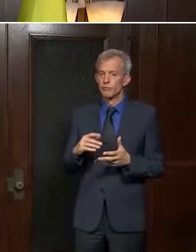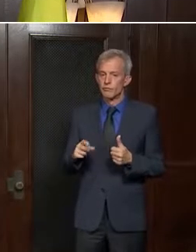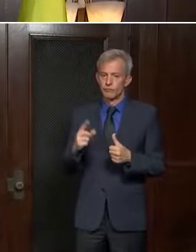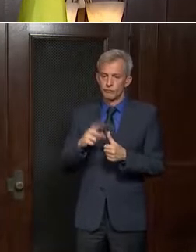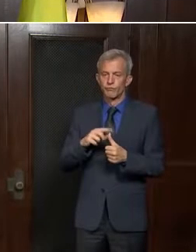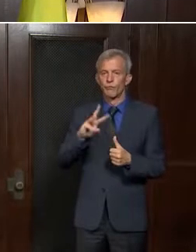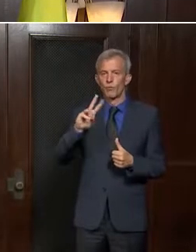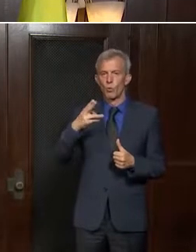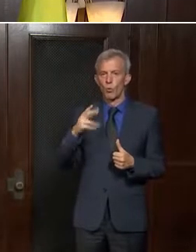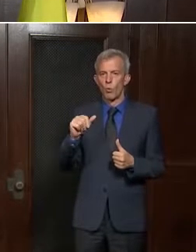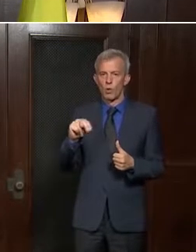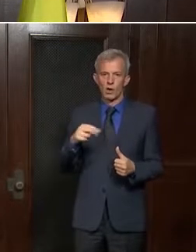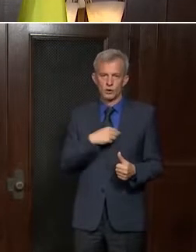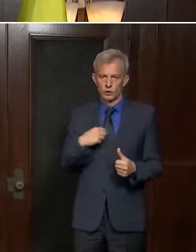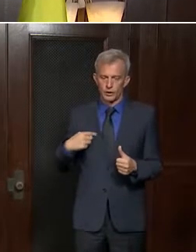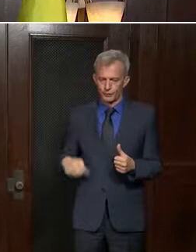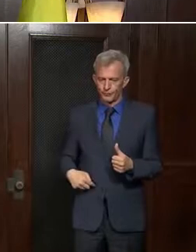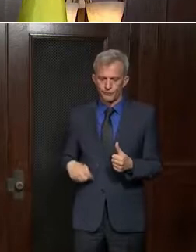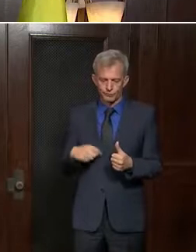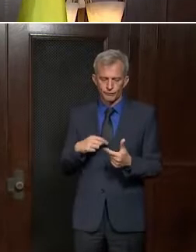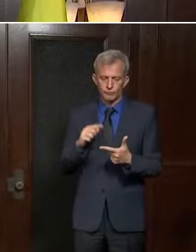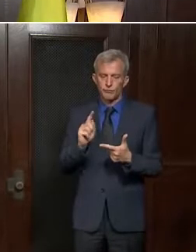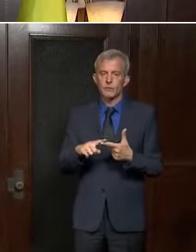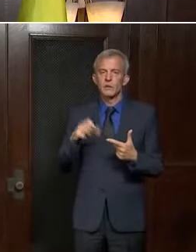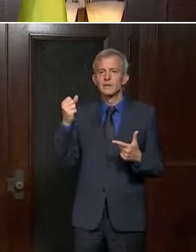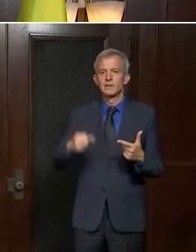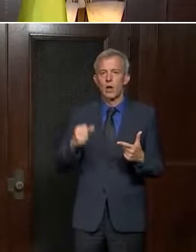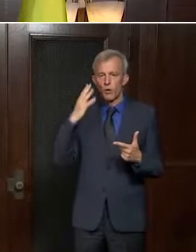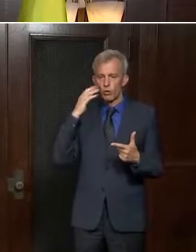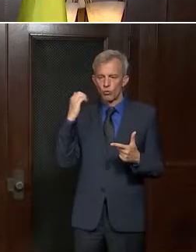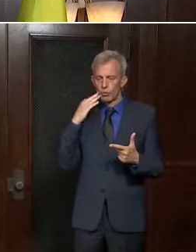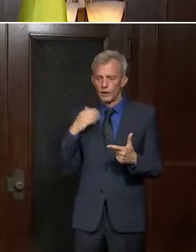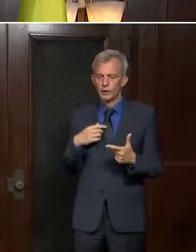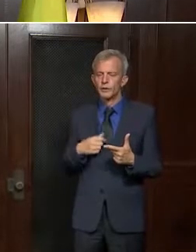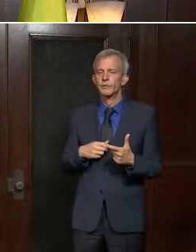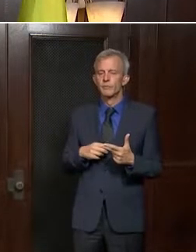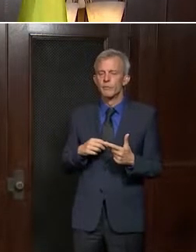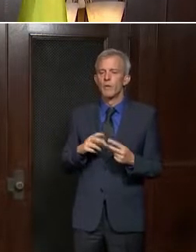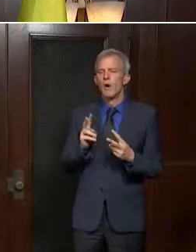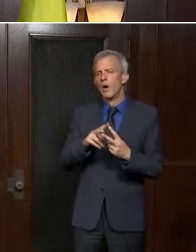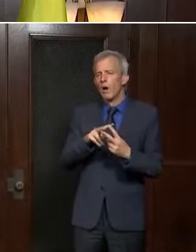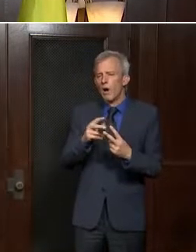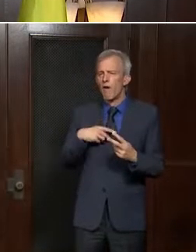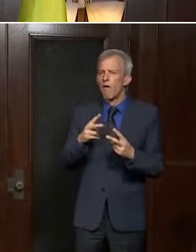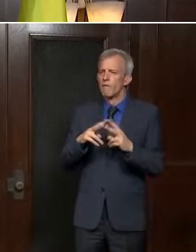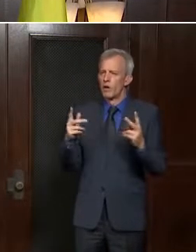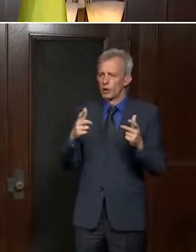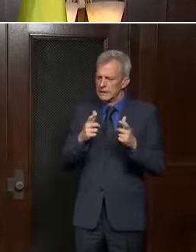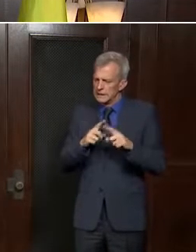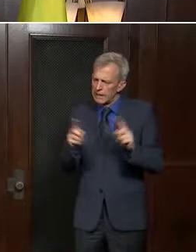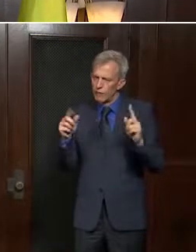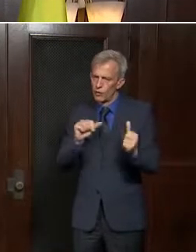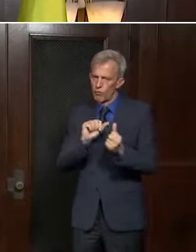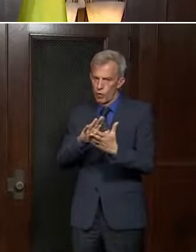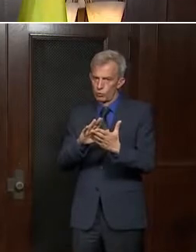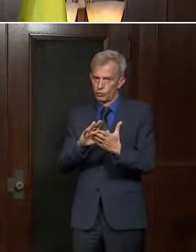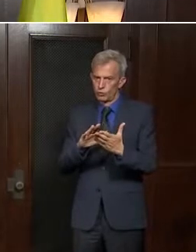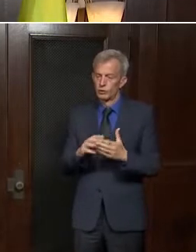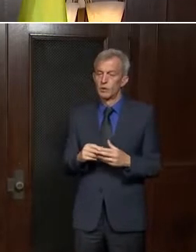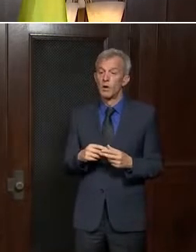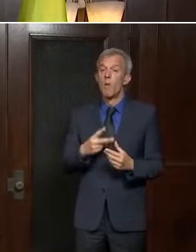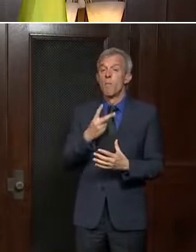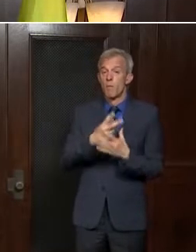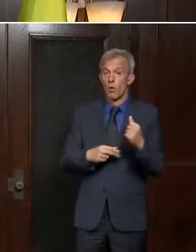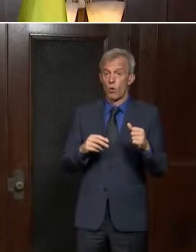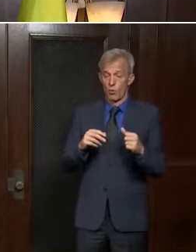started, in Wuhan, China, and also in South Korea, which have very different approaches and outcomes. Both places are dealing